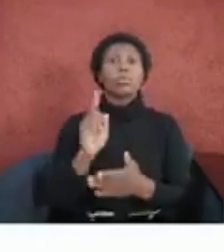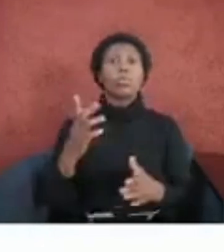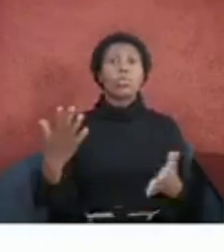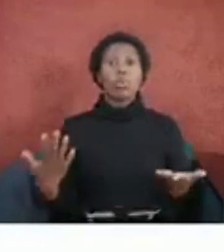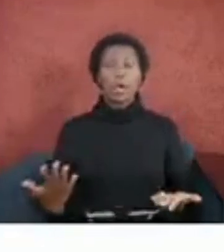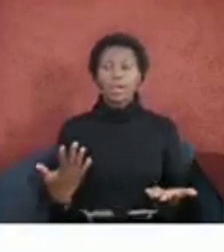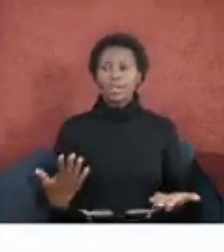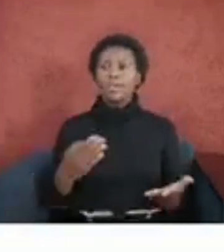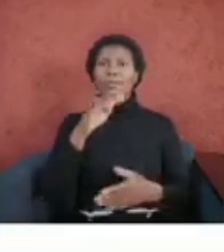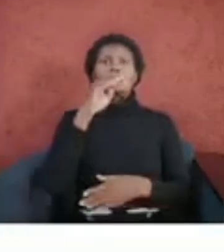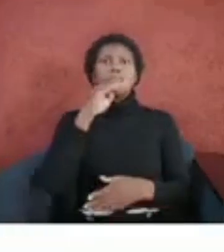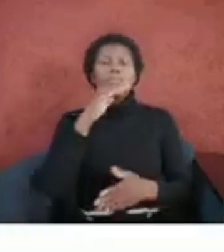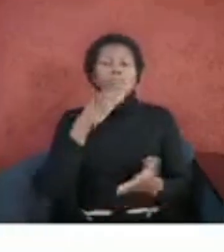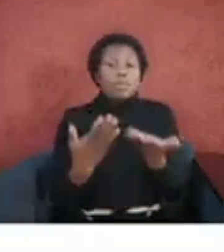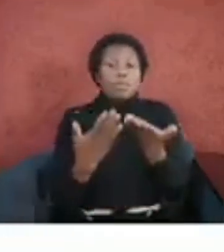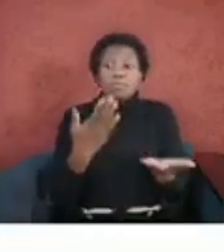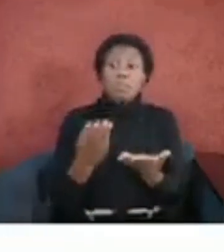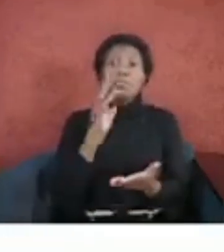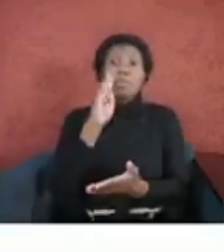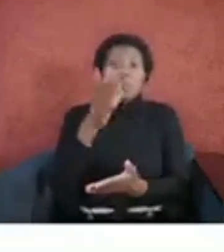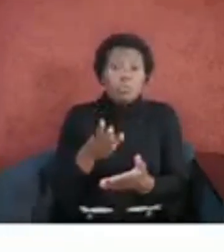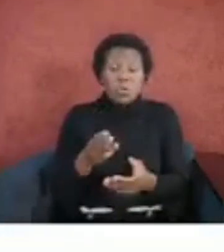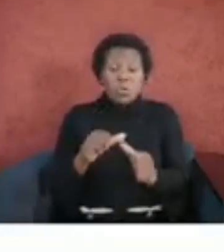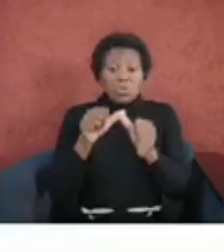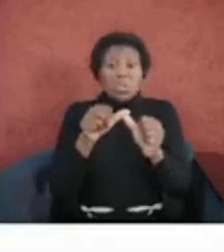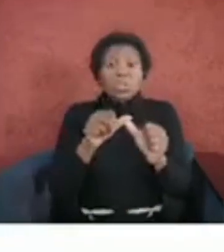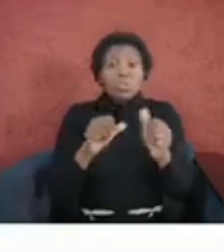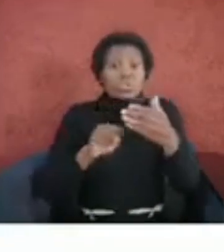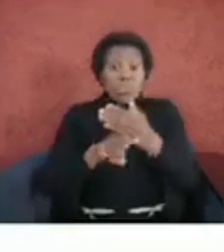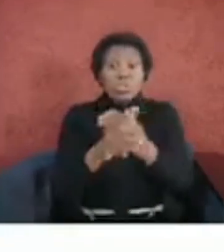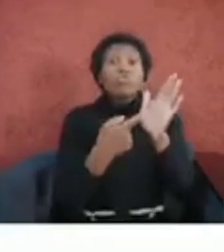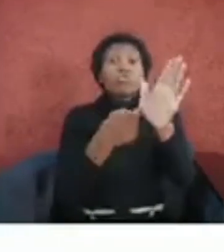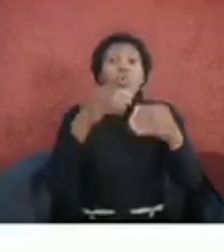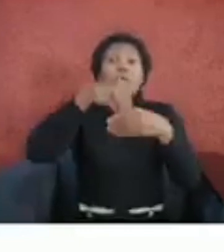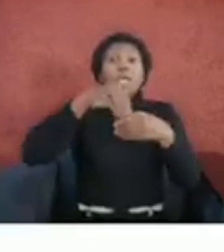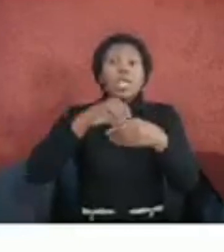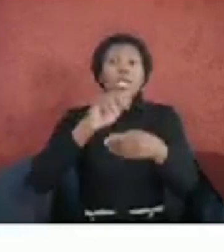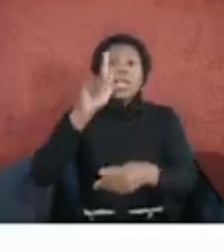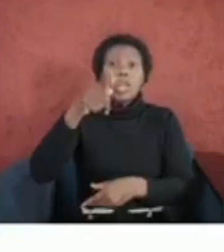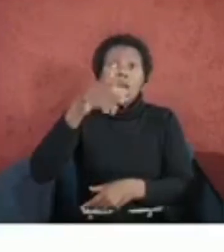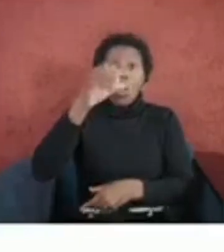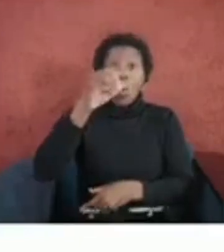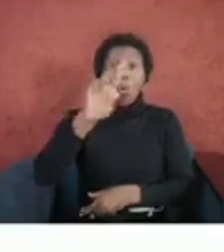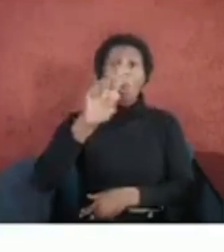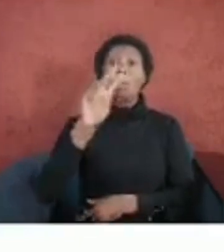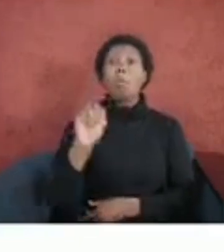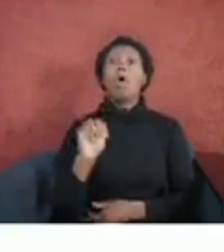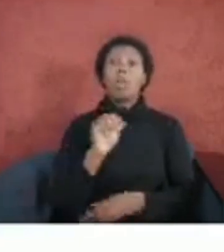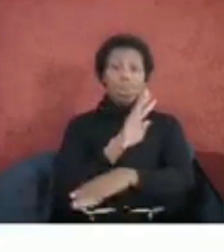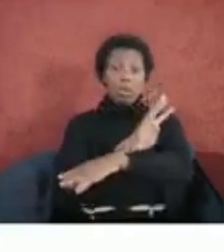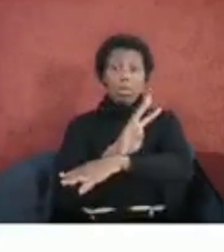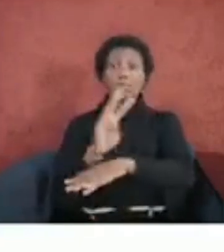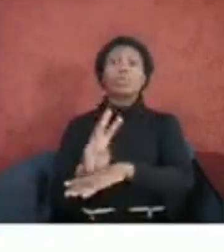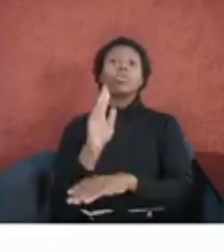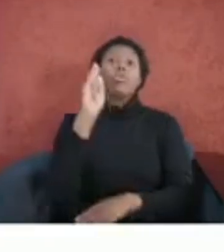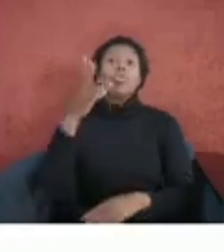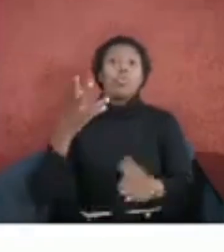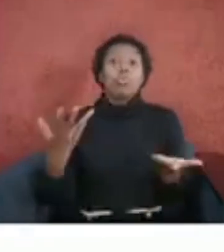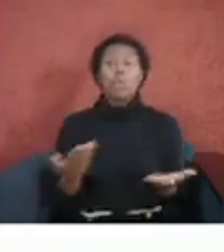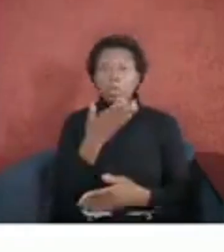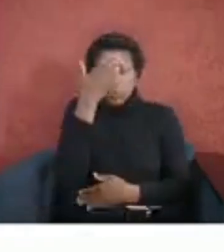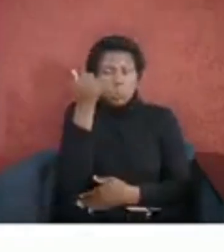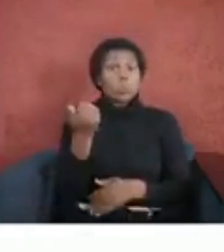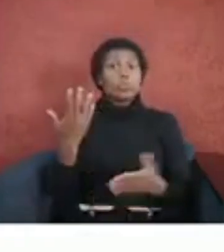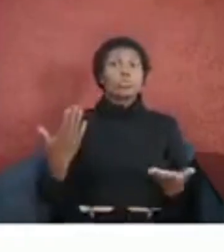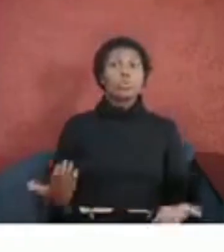porn sites. So we're really asking parents, teachers, and children themselves to say, let's please be responsible what we're doing on the